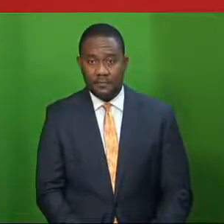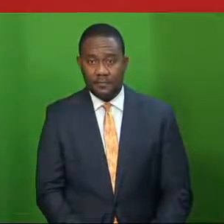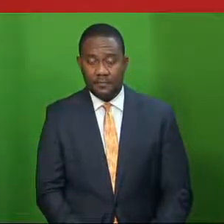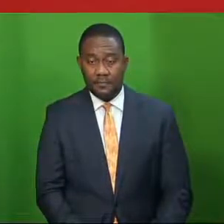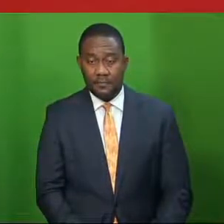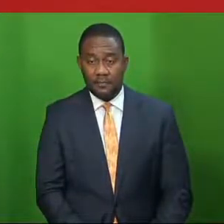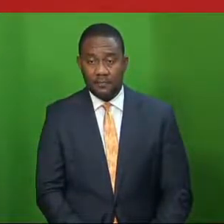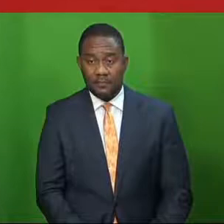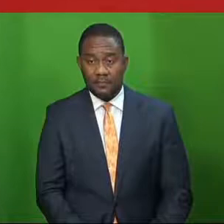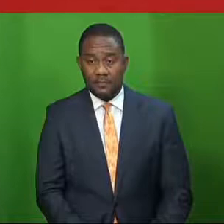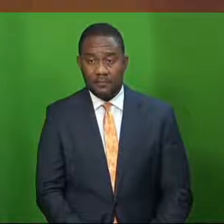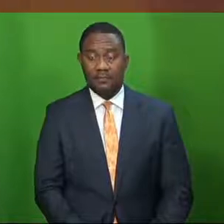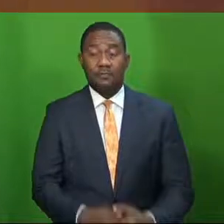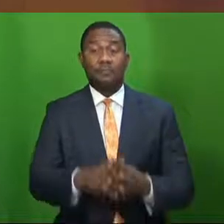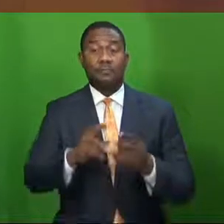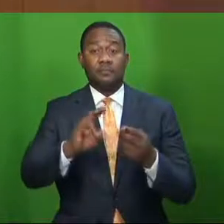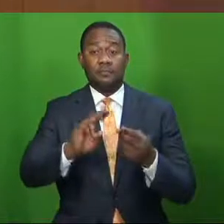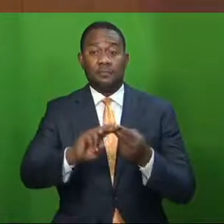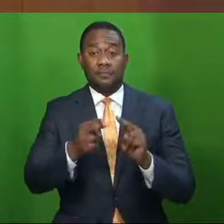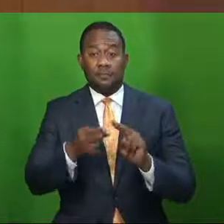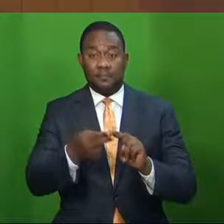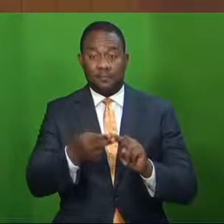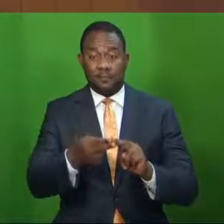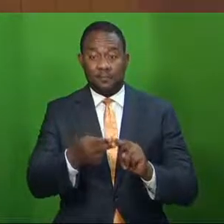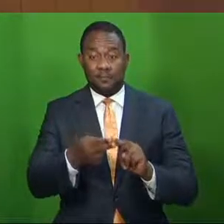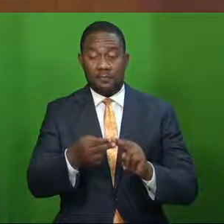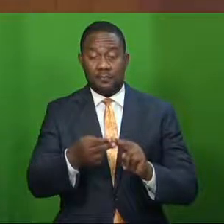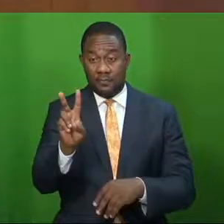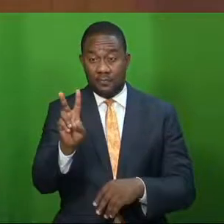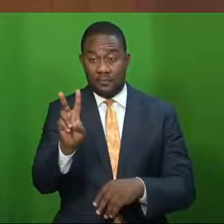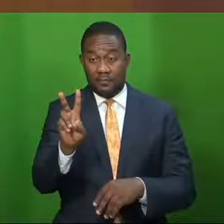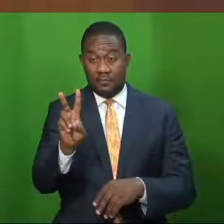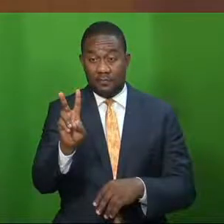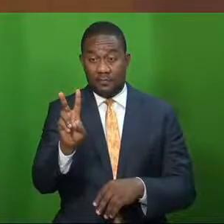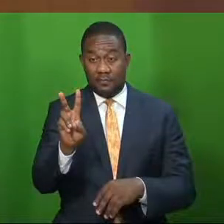item number 2, page 10,